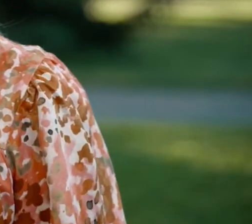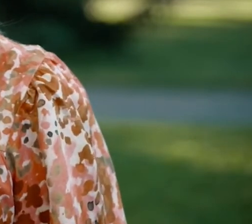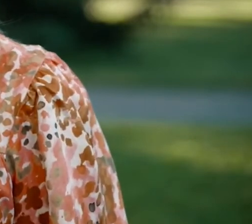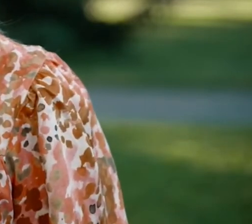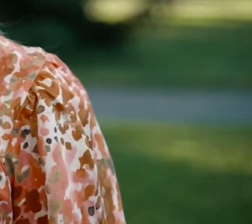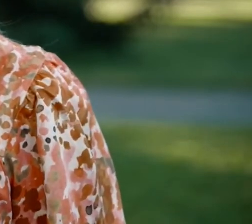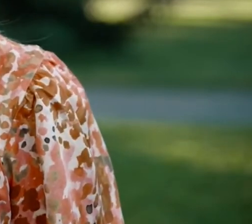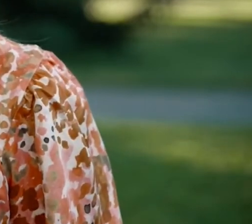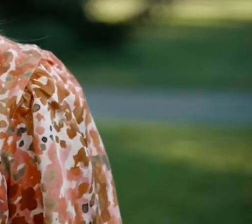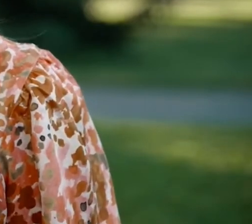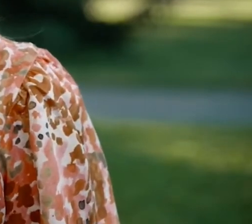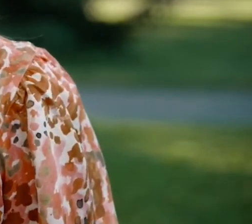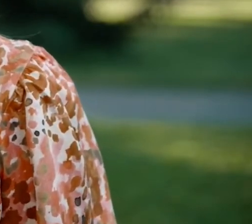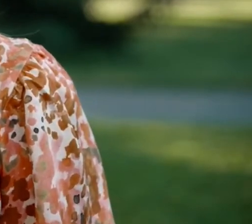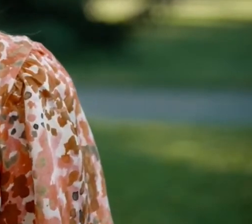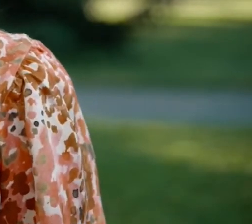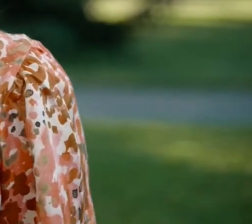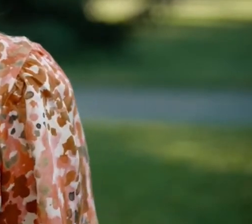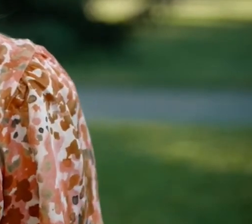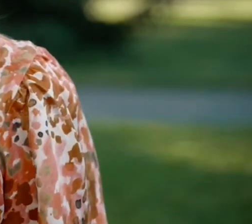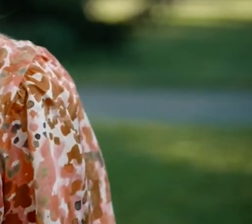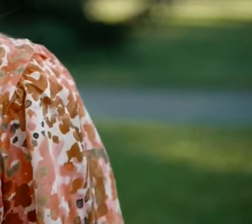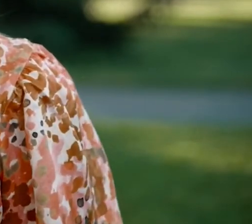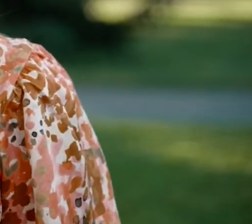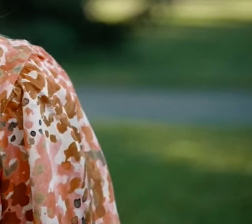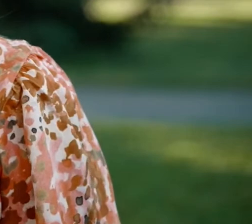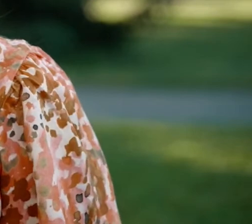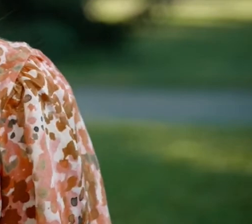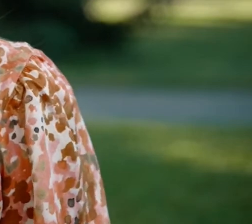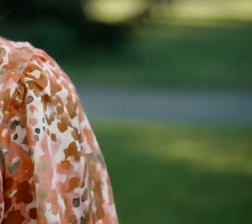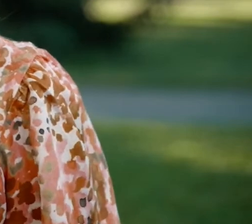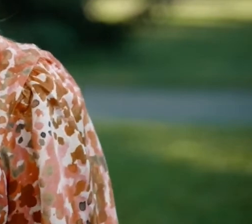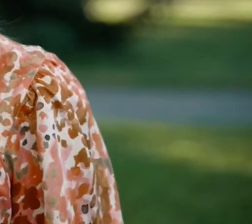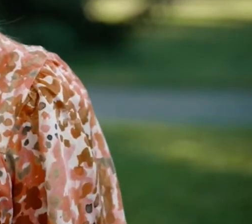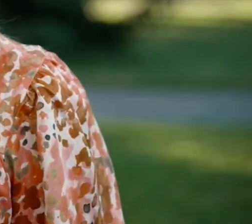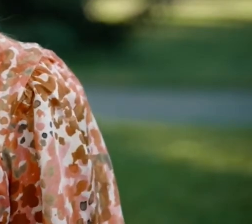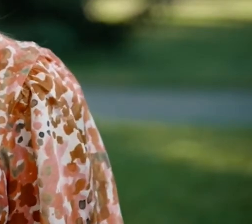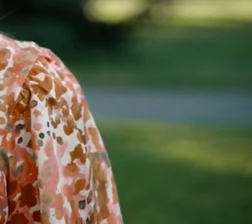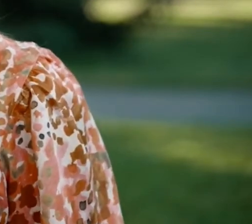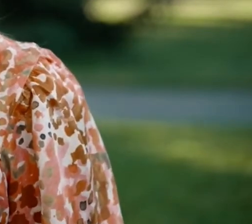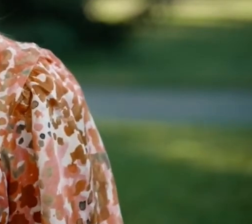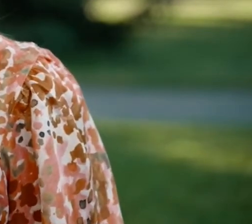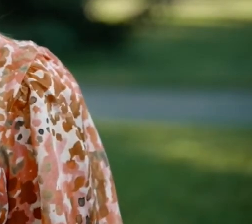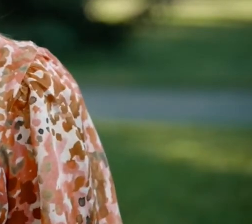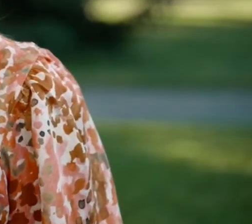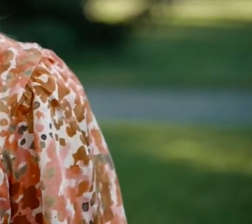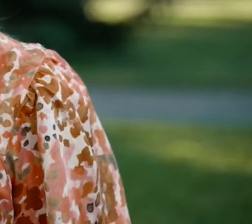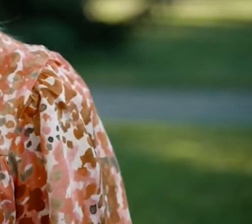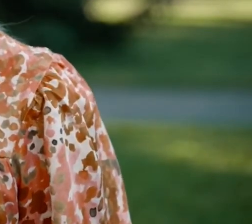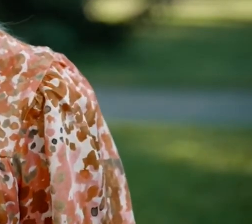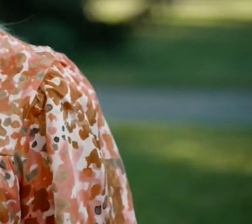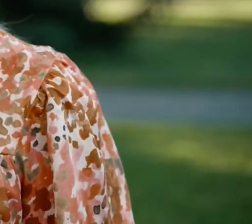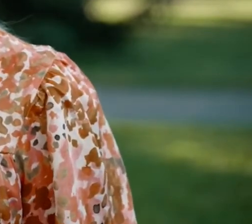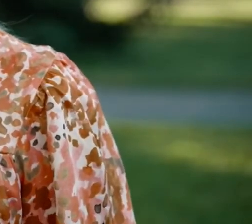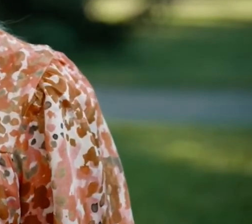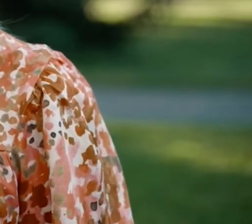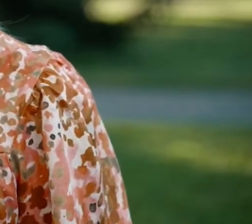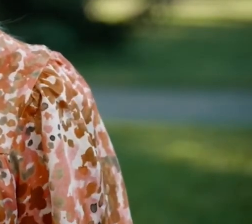majority of emissions caused. Nor have they had a chance to enjoy the prosperity that many of the